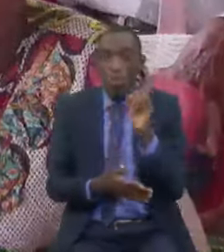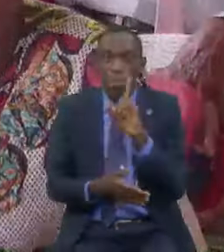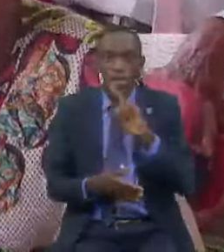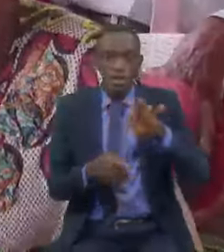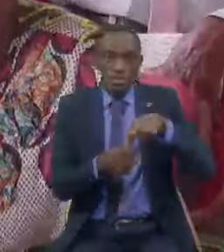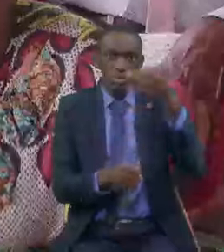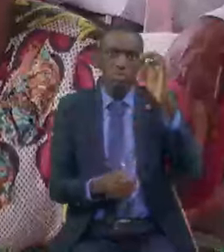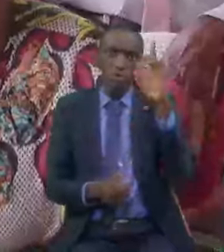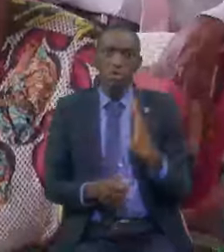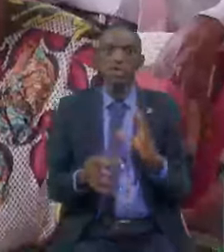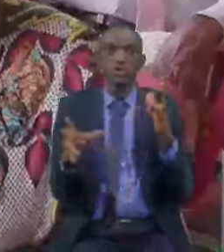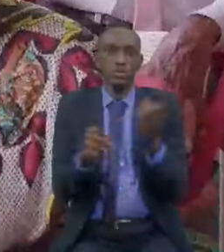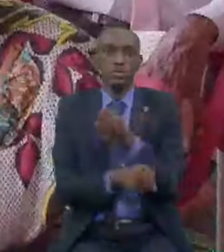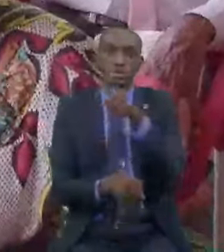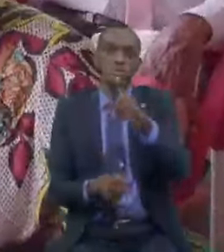Amen. Good amen. Amen.